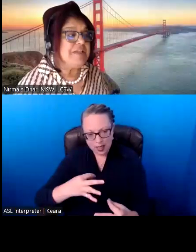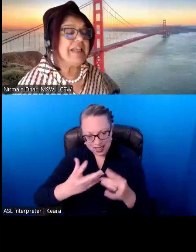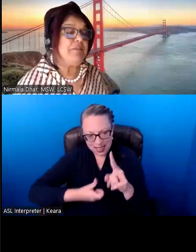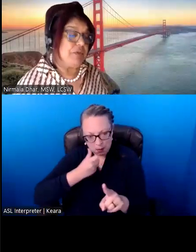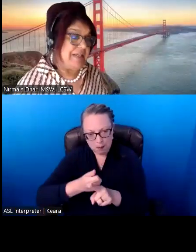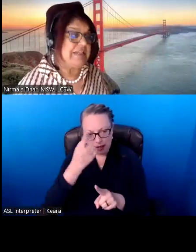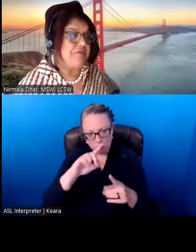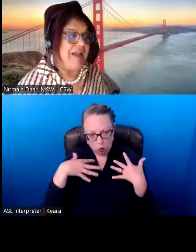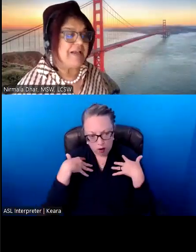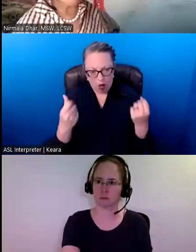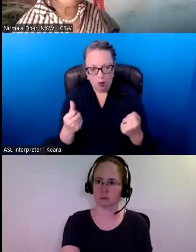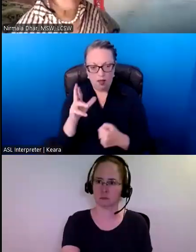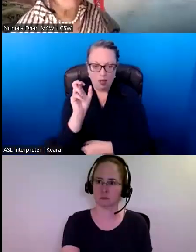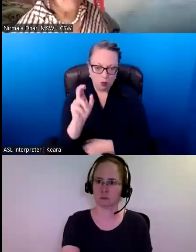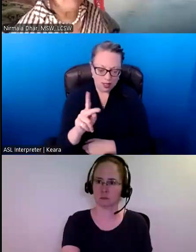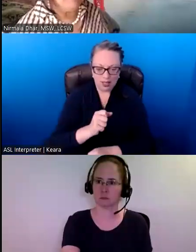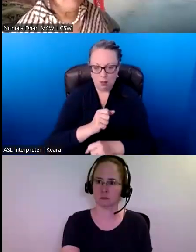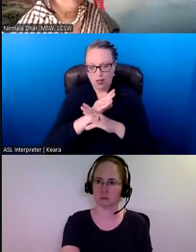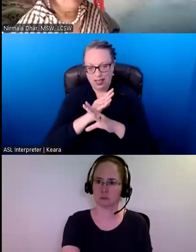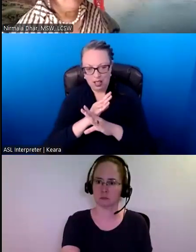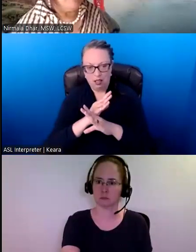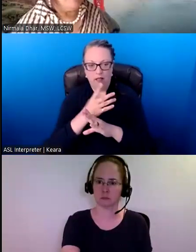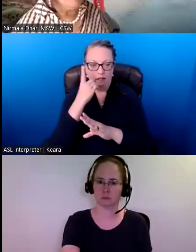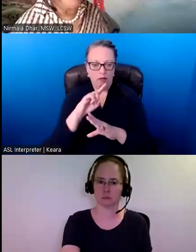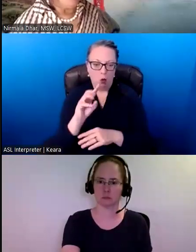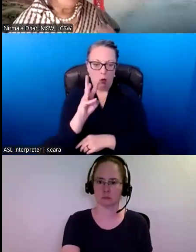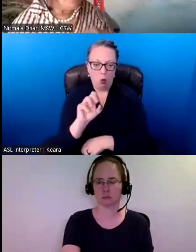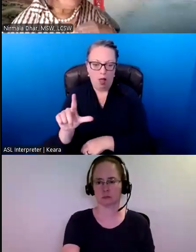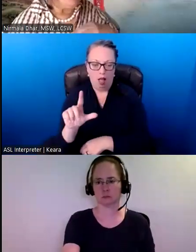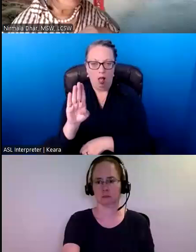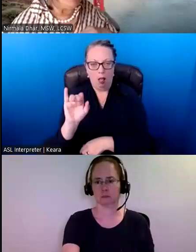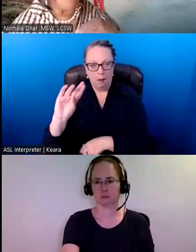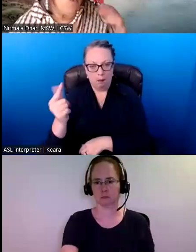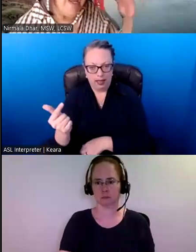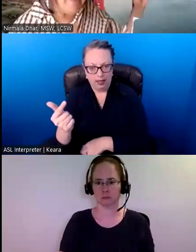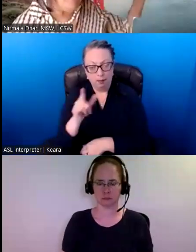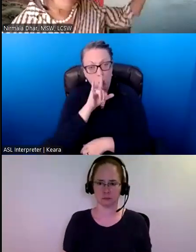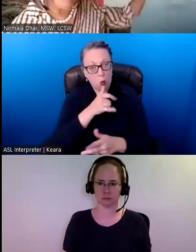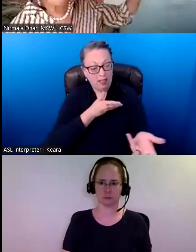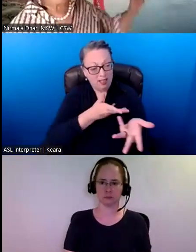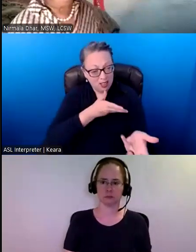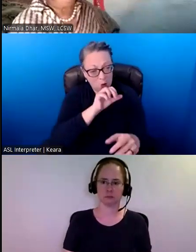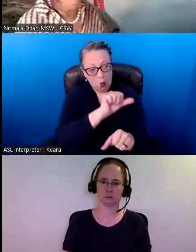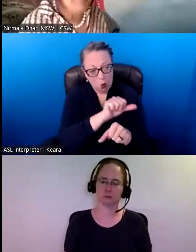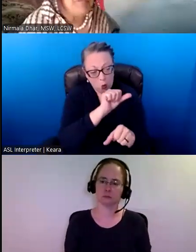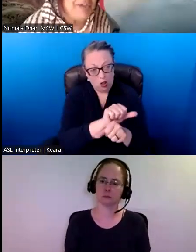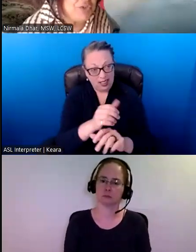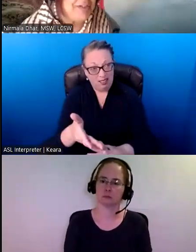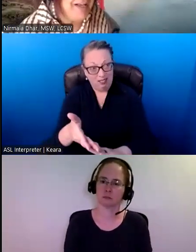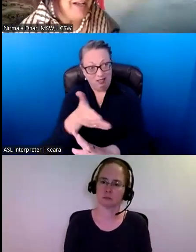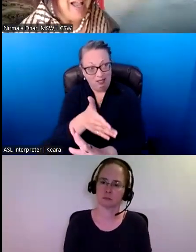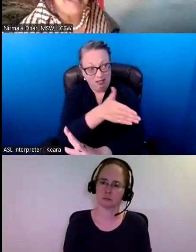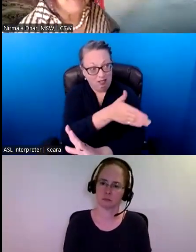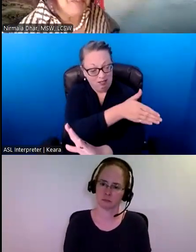and risk and protective factors for well-being. So really working way, way up the